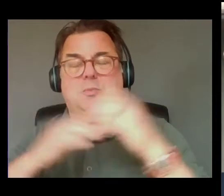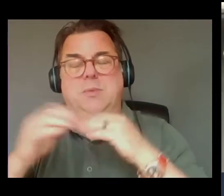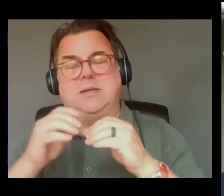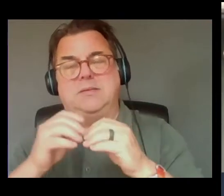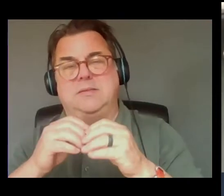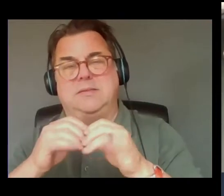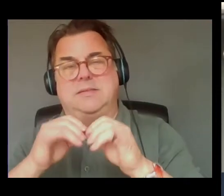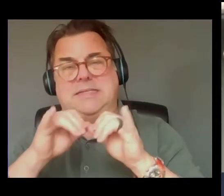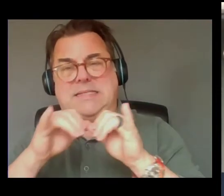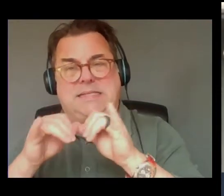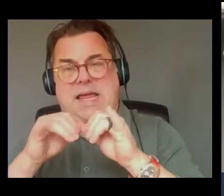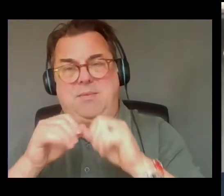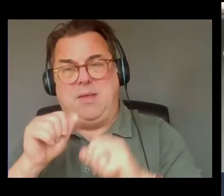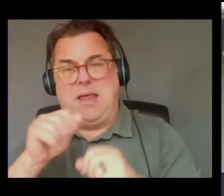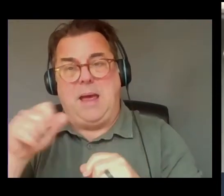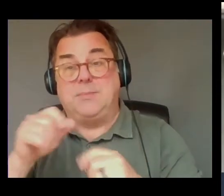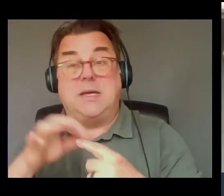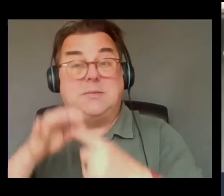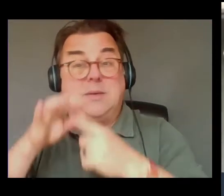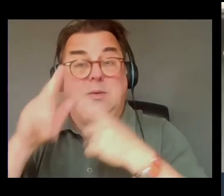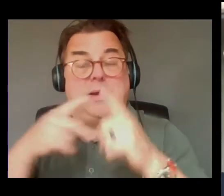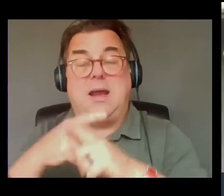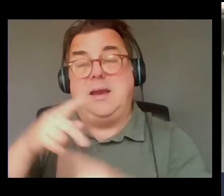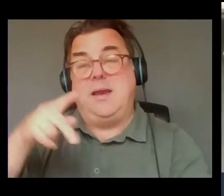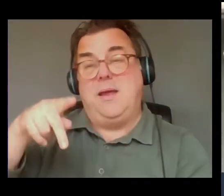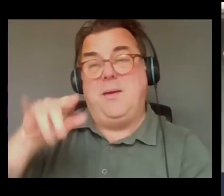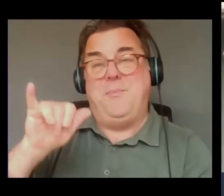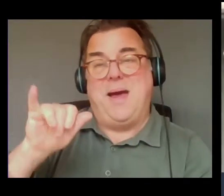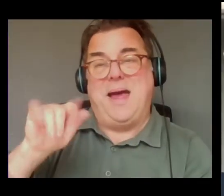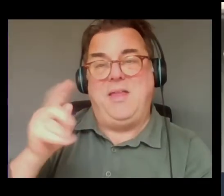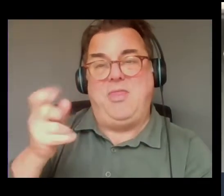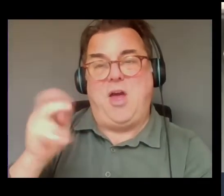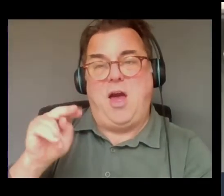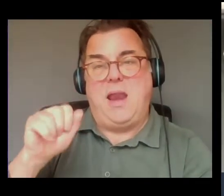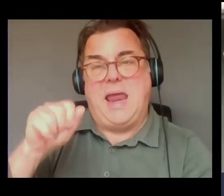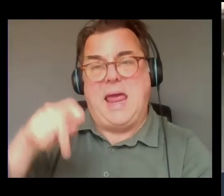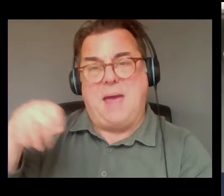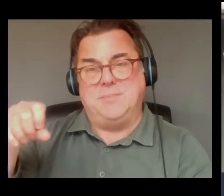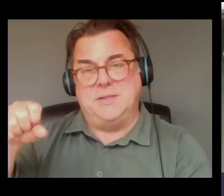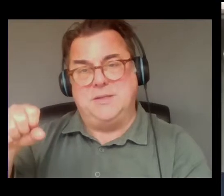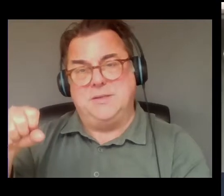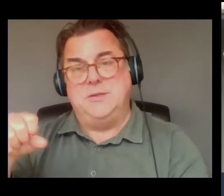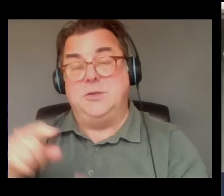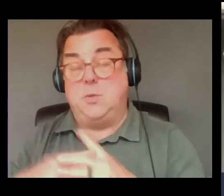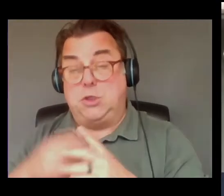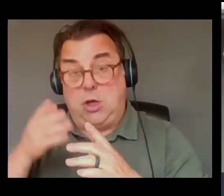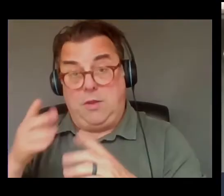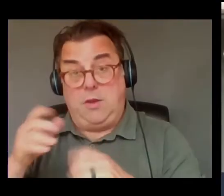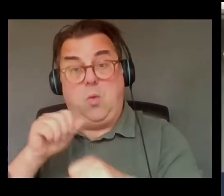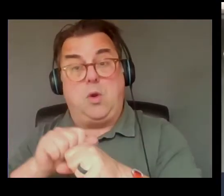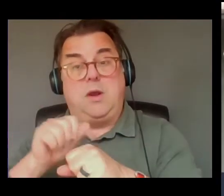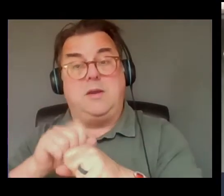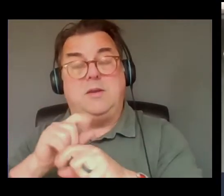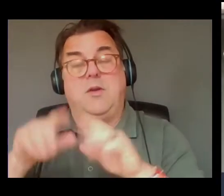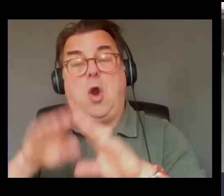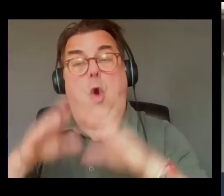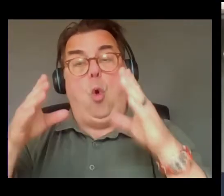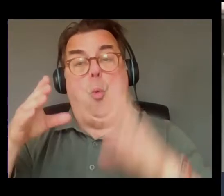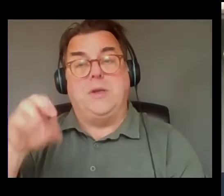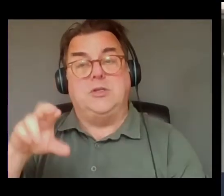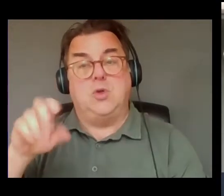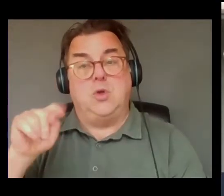especially Python applications. And so we got our start there working on open source tools. This was at